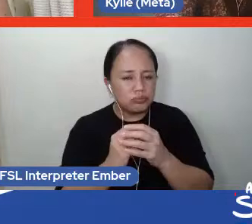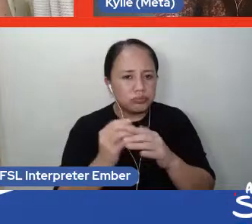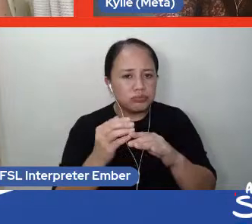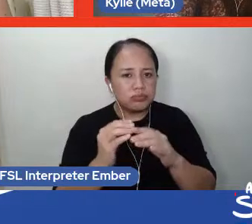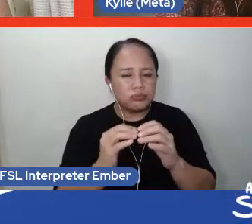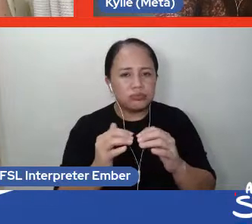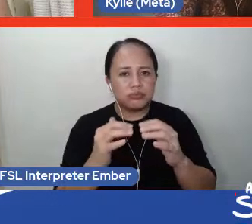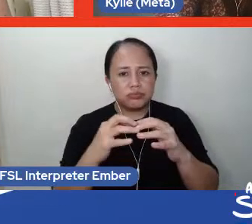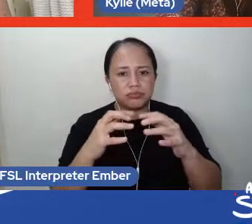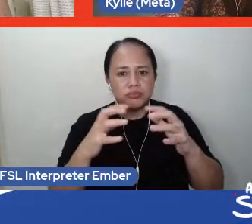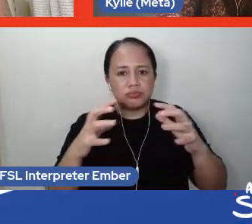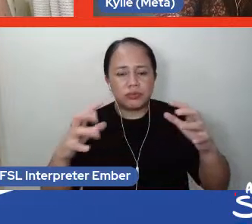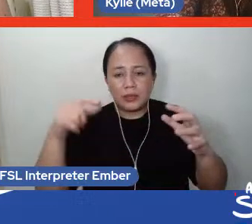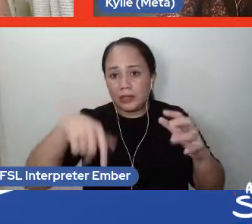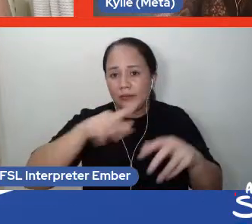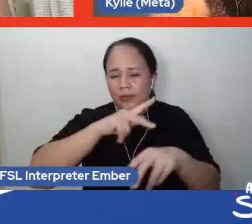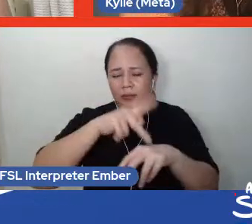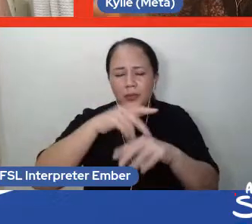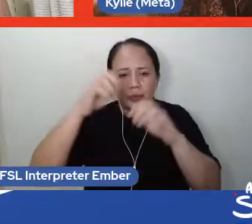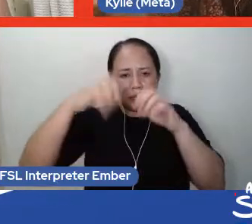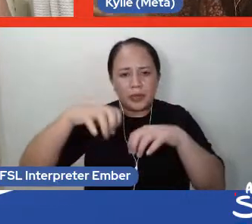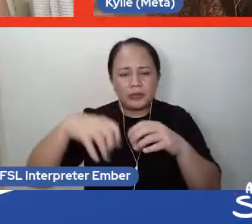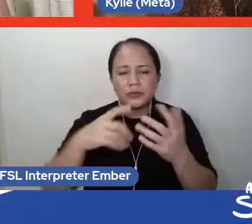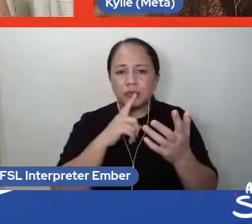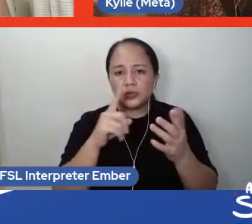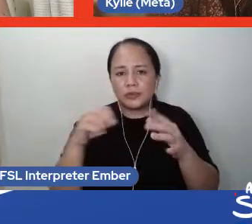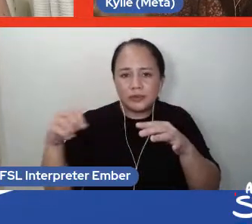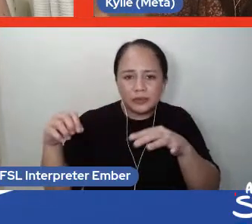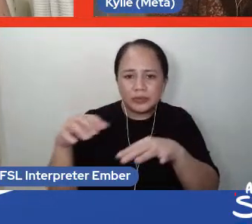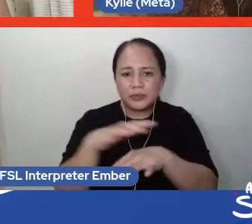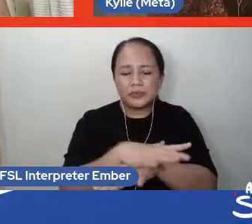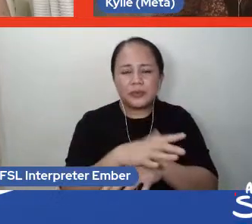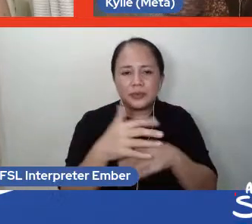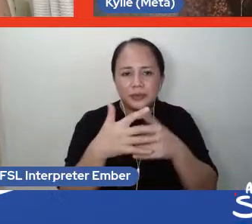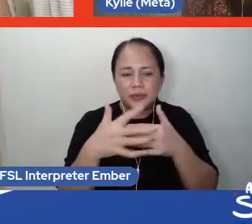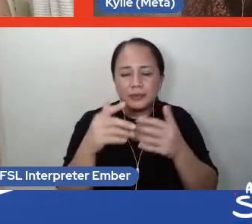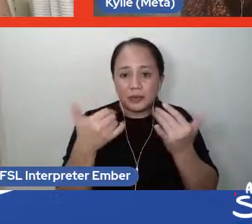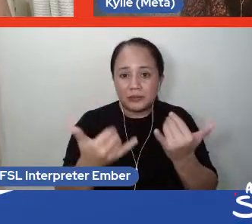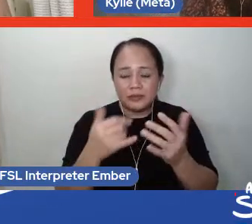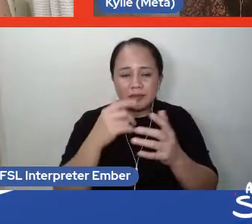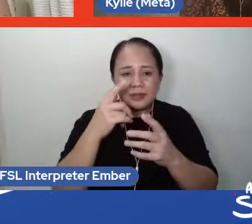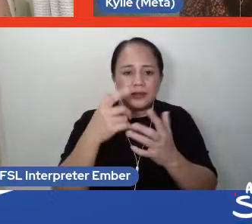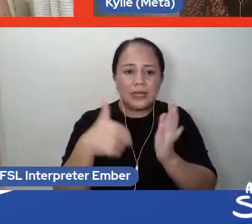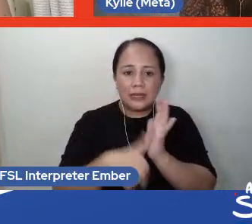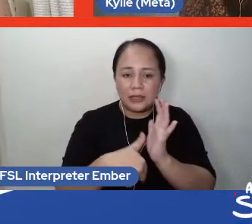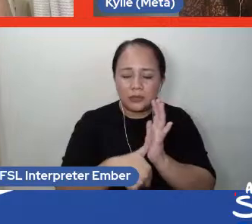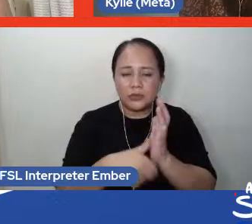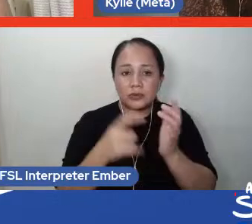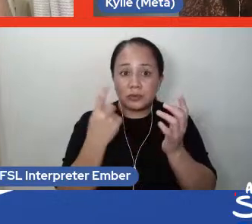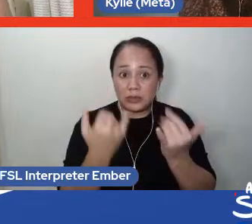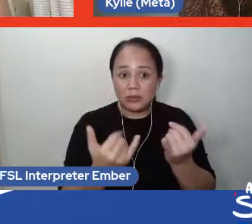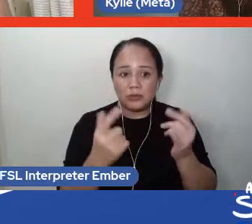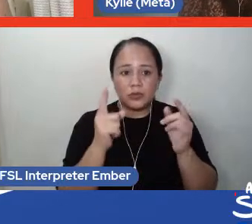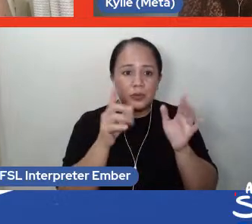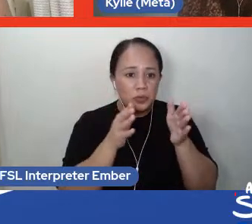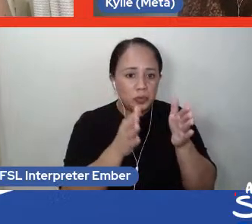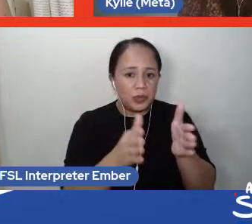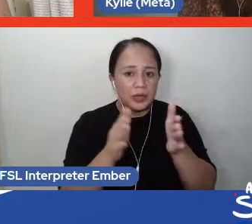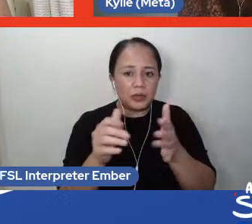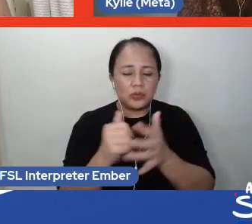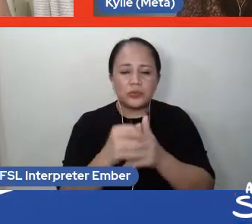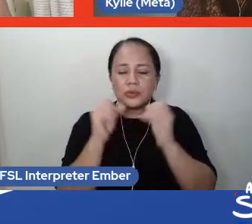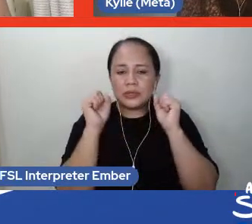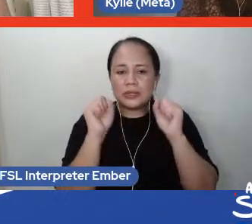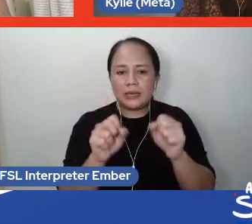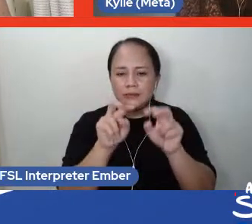Philippines. And we will expect that it will be very influential in the coming elections. So this is one way to be able